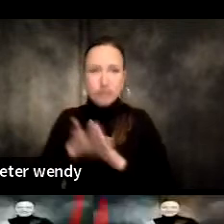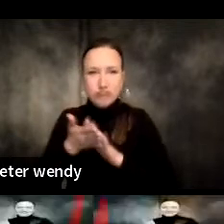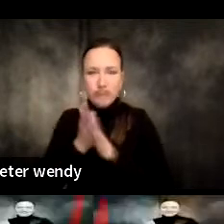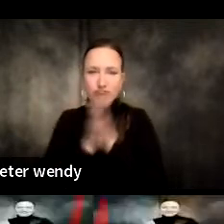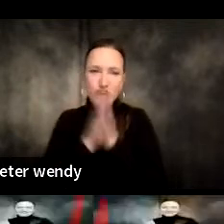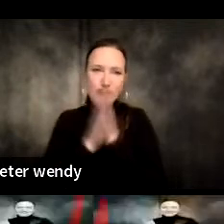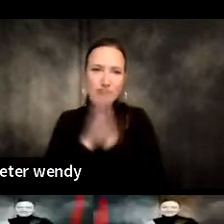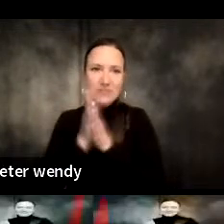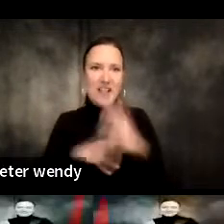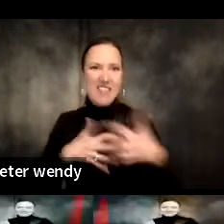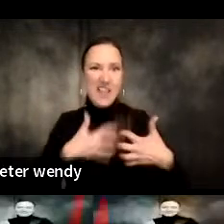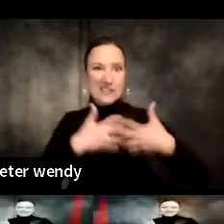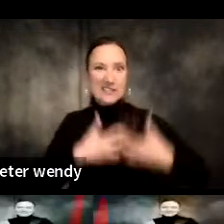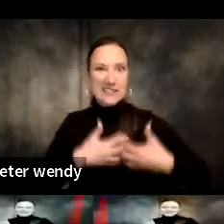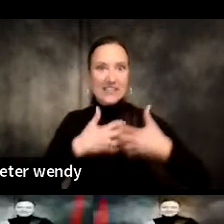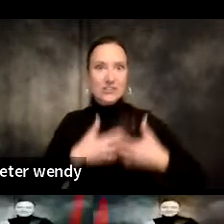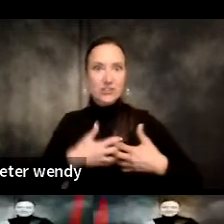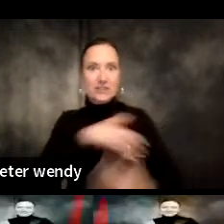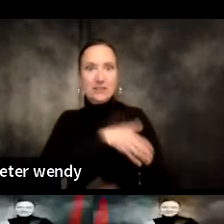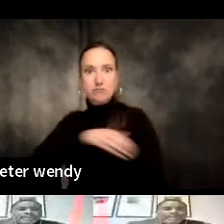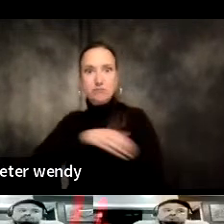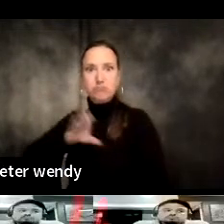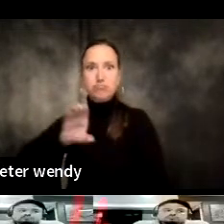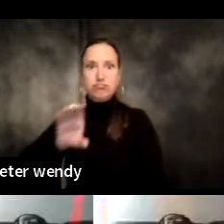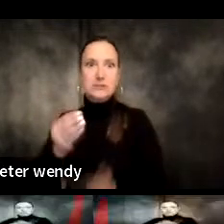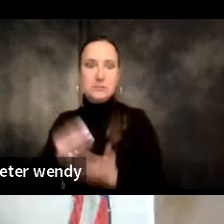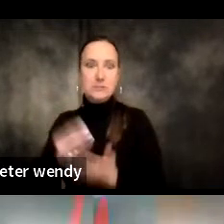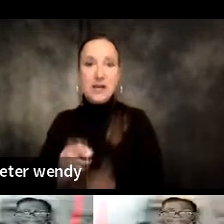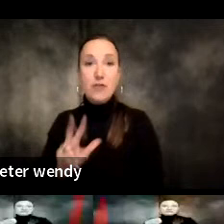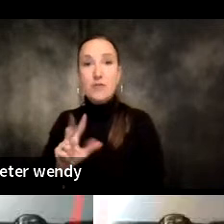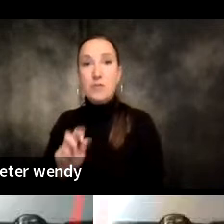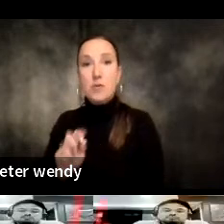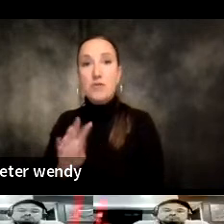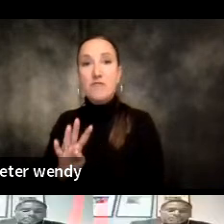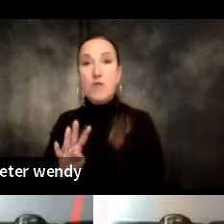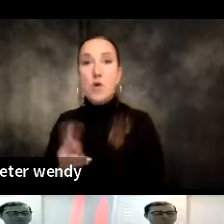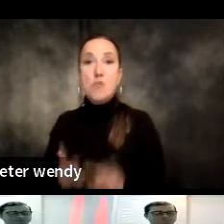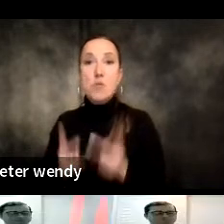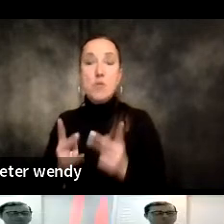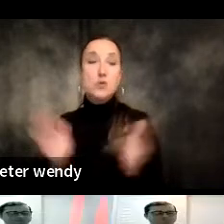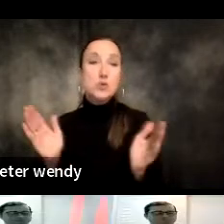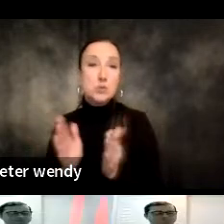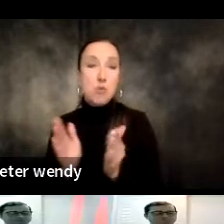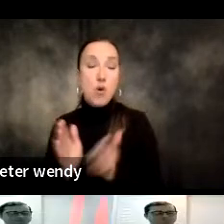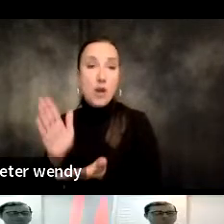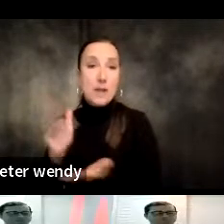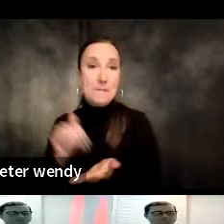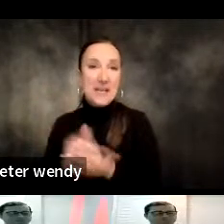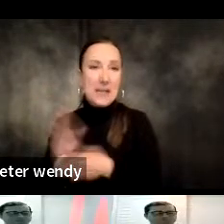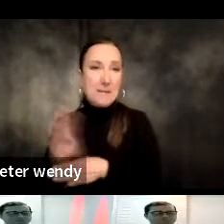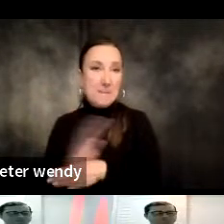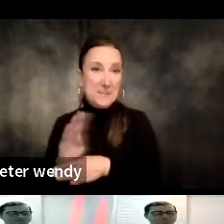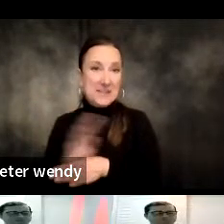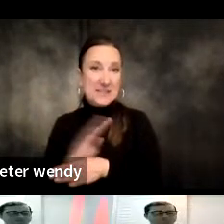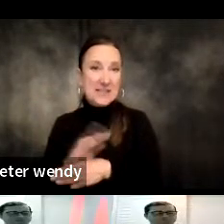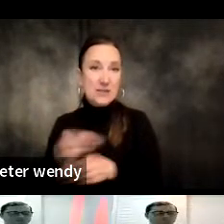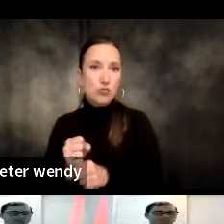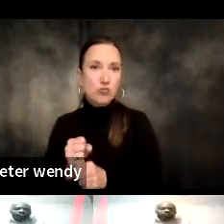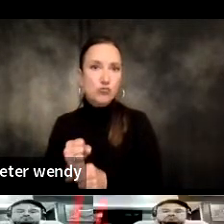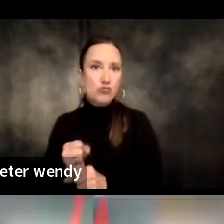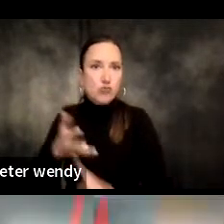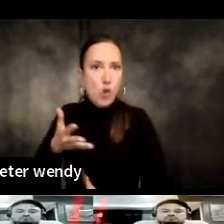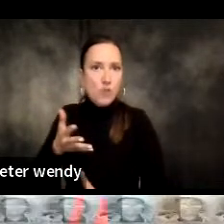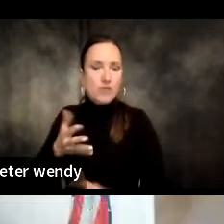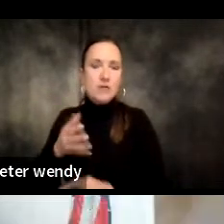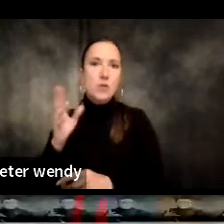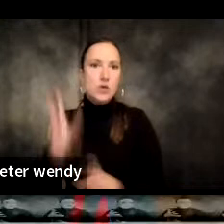engine that powers the district economy. There's 3.4 million proposed in small and medium business growth fund. So that's one of the things